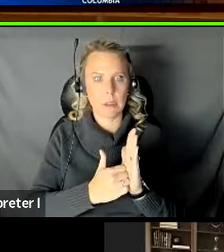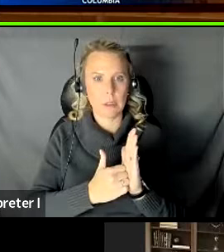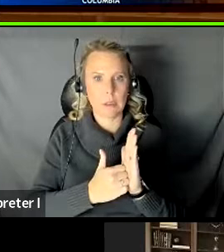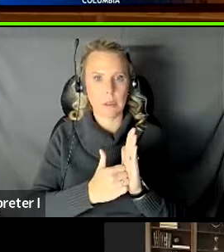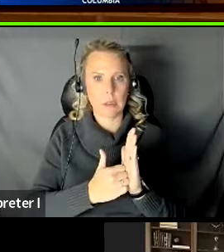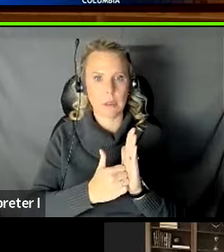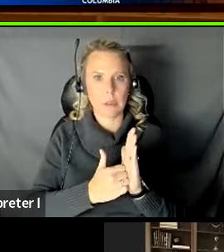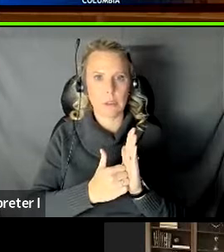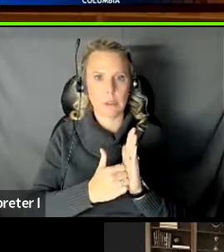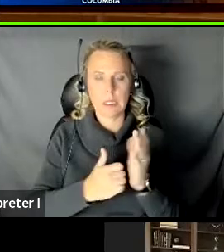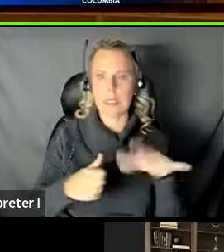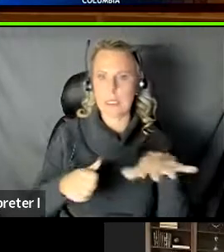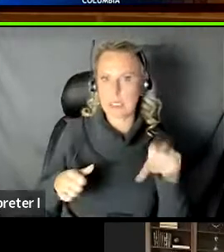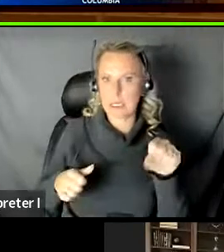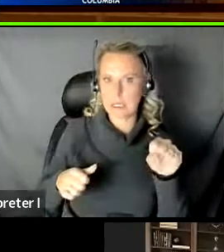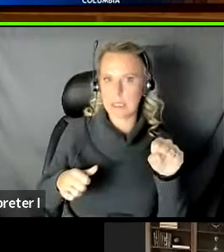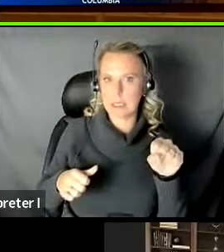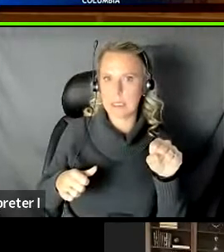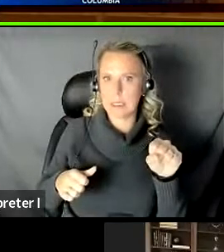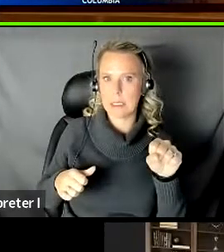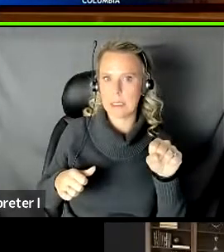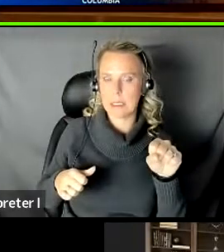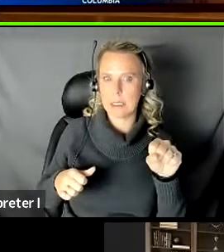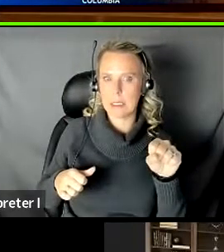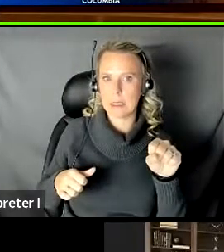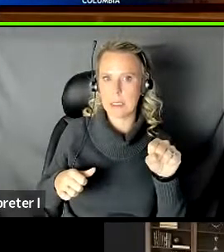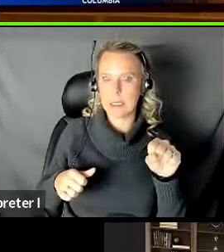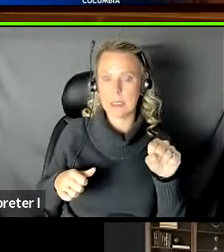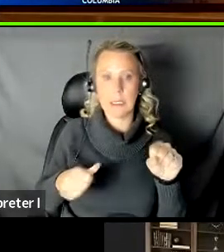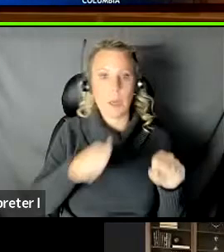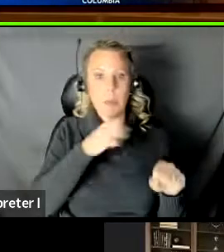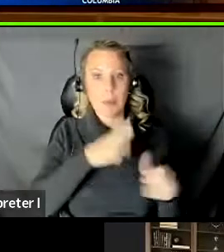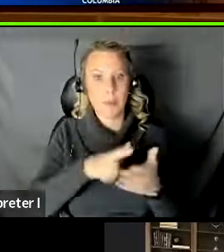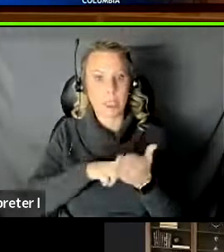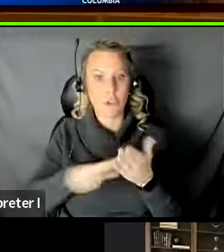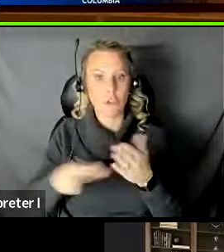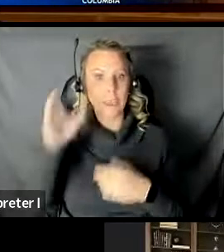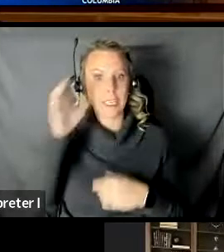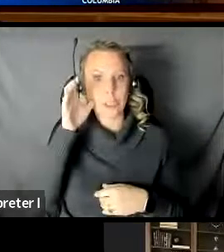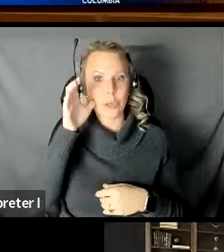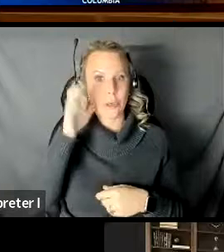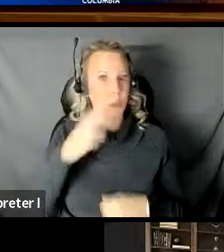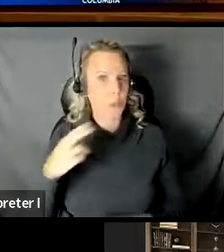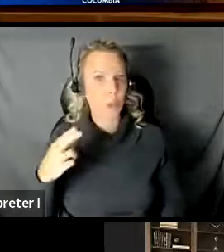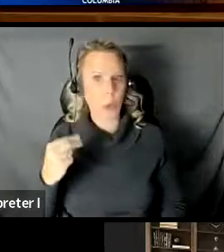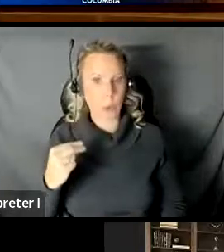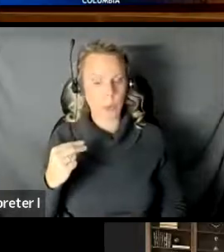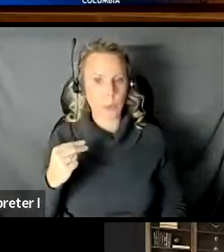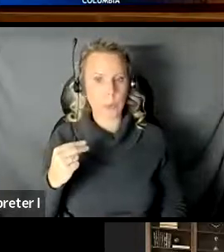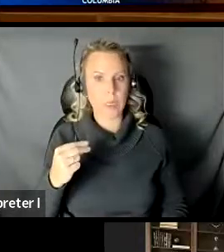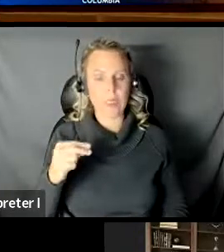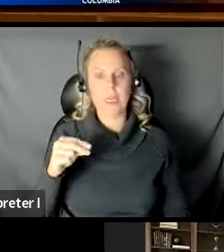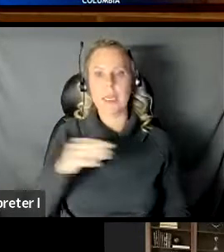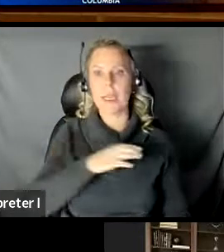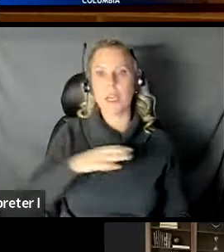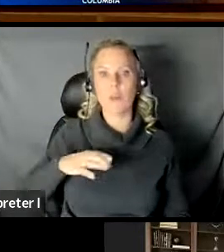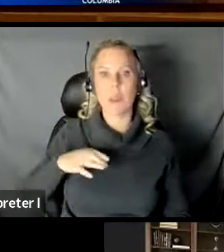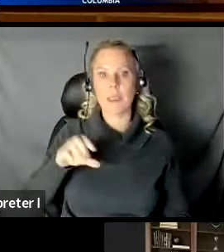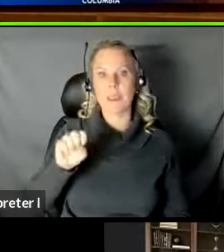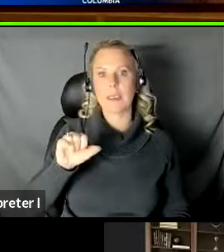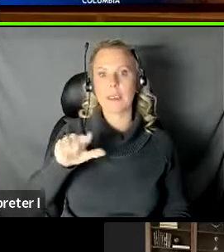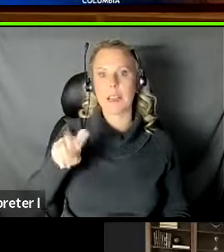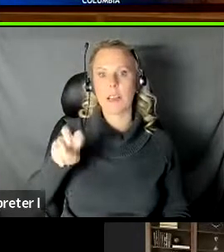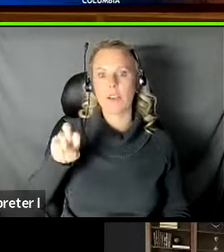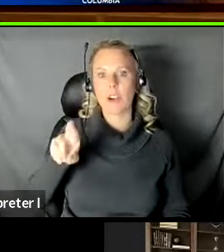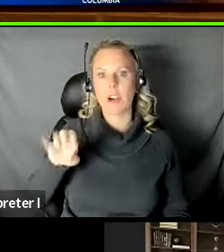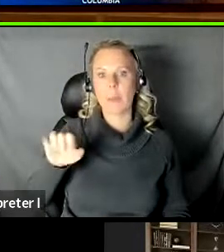I got that. Yes. There's. Madam Secretary, did you hear that? no. Councilmember Silverman, Yeah,